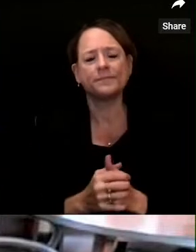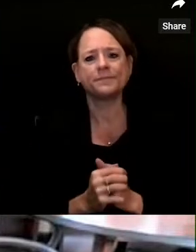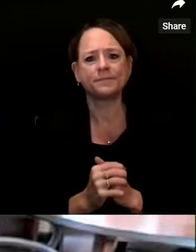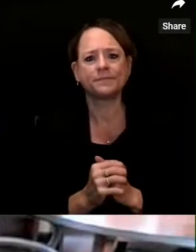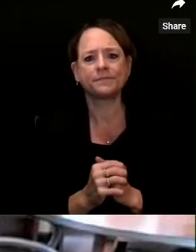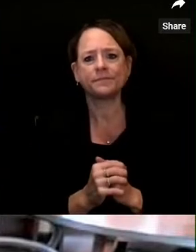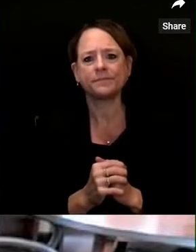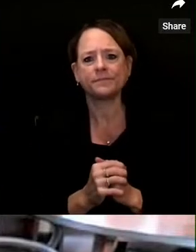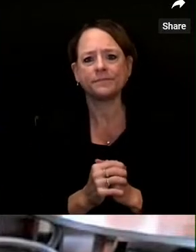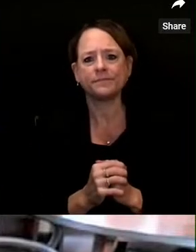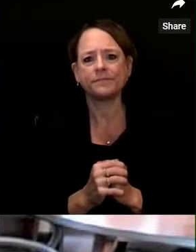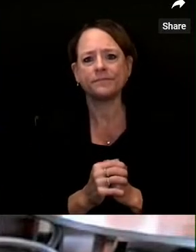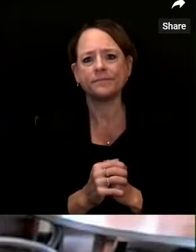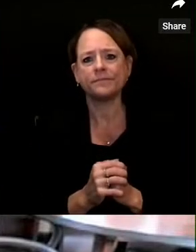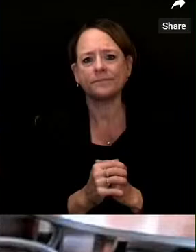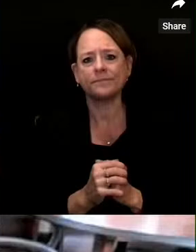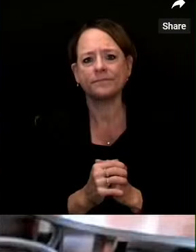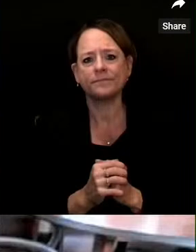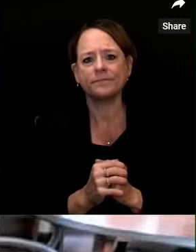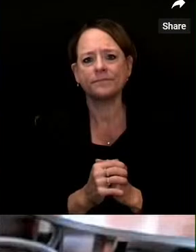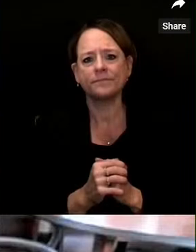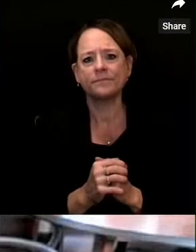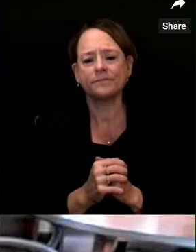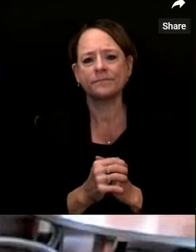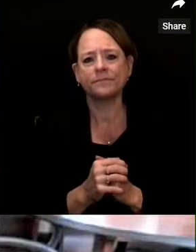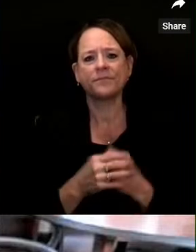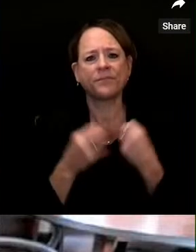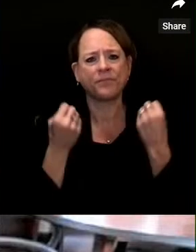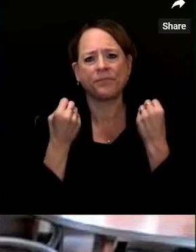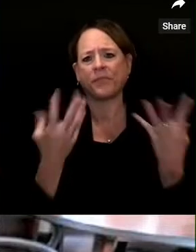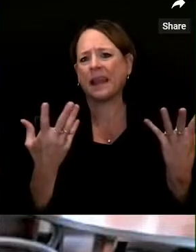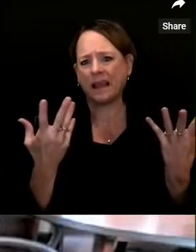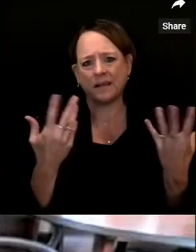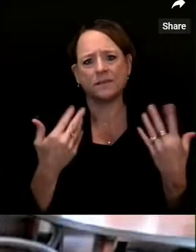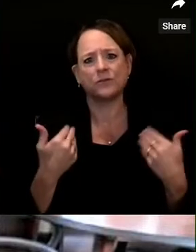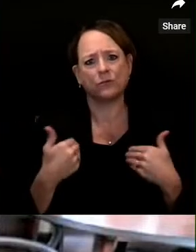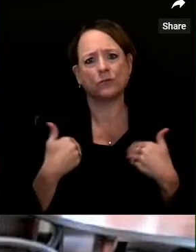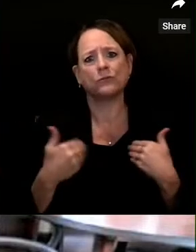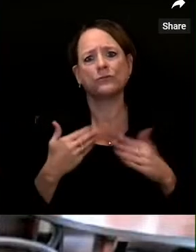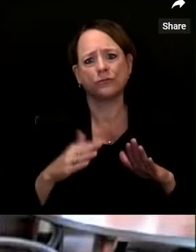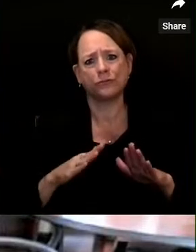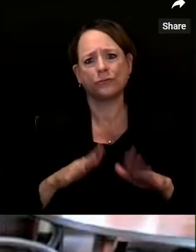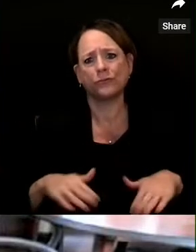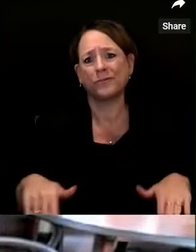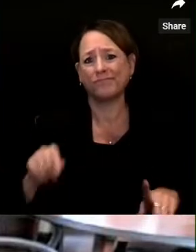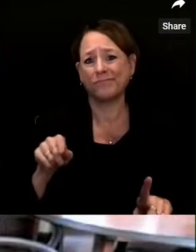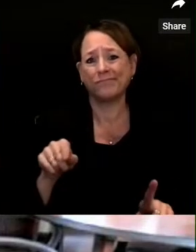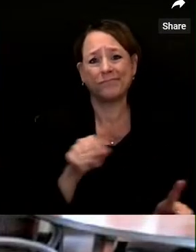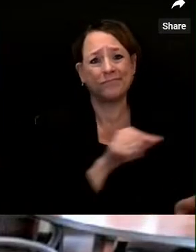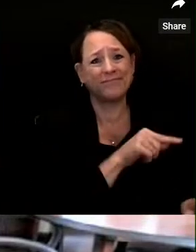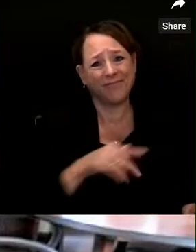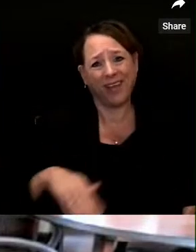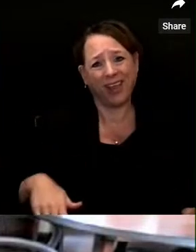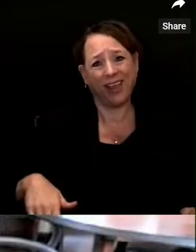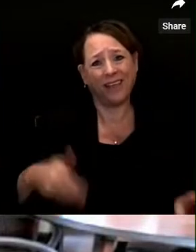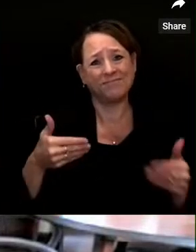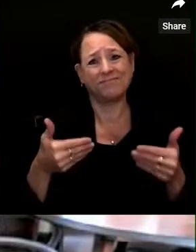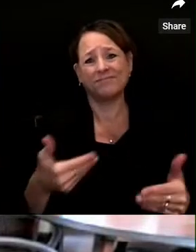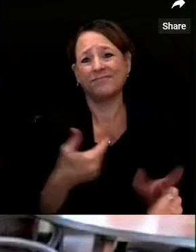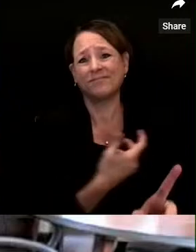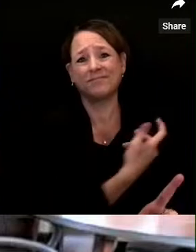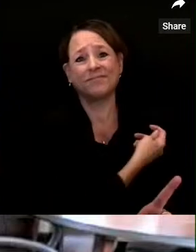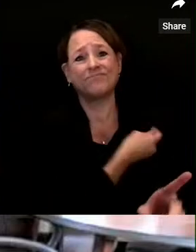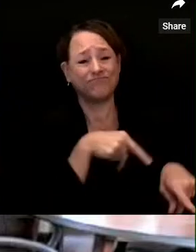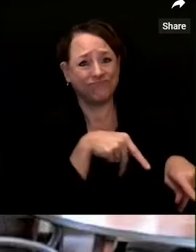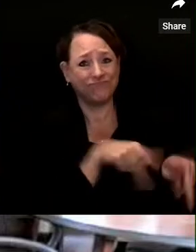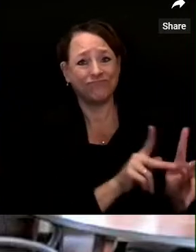and because we have so many younger children who cannot be vaccinated, it is critical that the adults in their lives